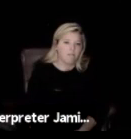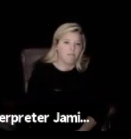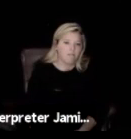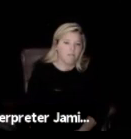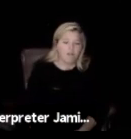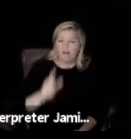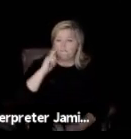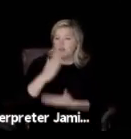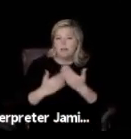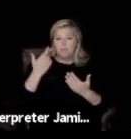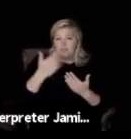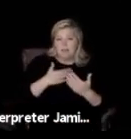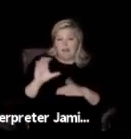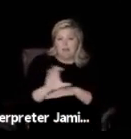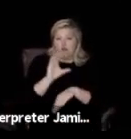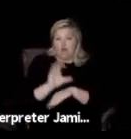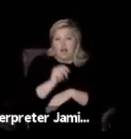me,